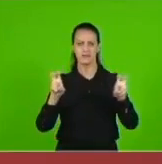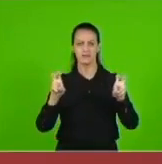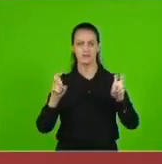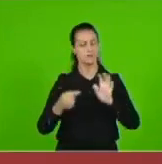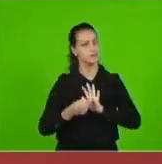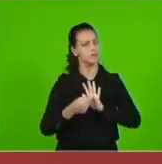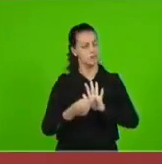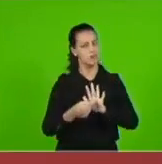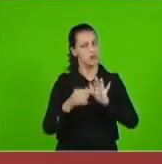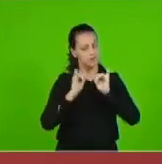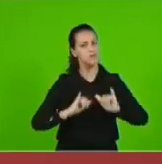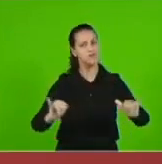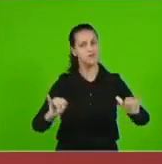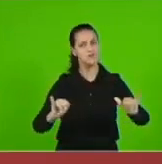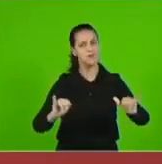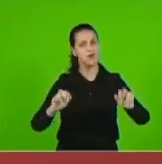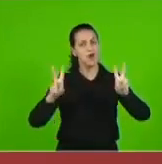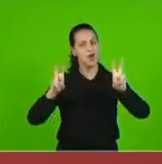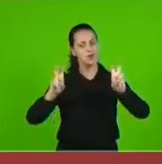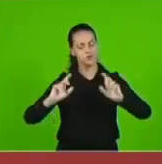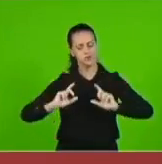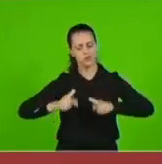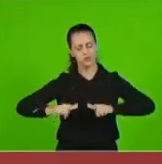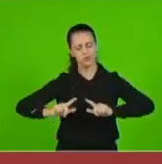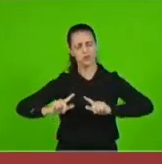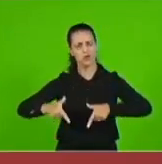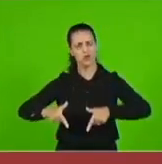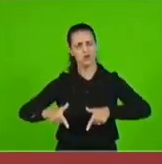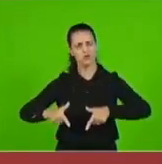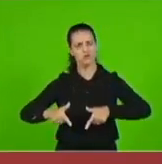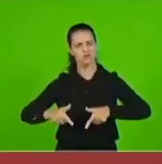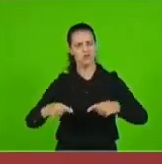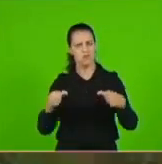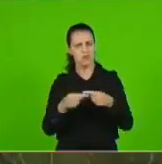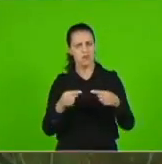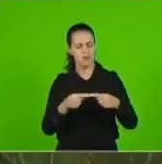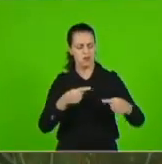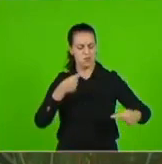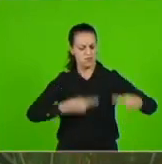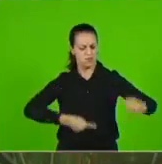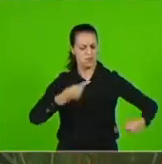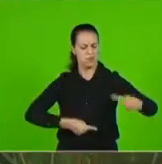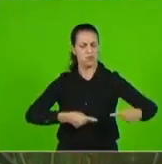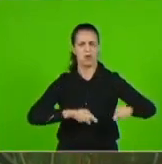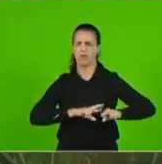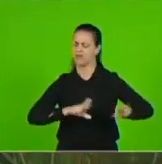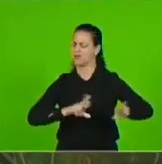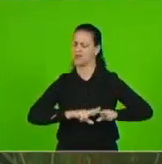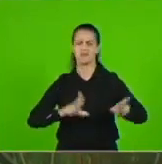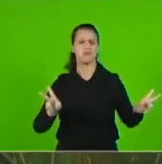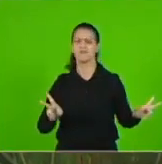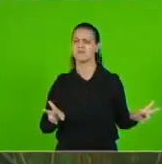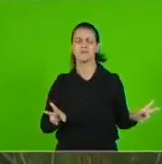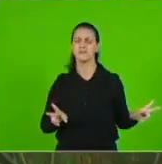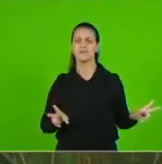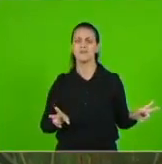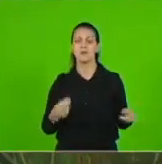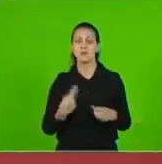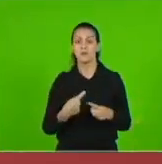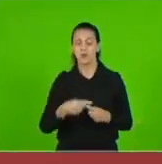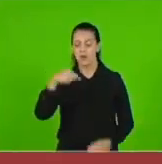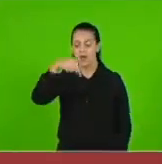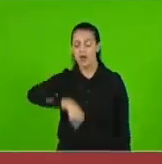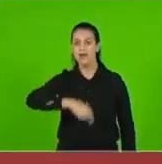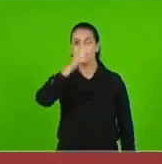Before we go through the subject, we're talking about Israel. There is no